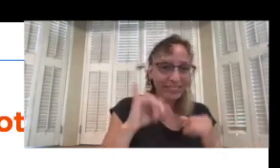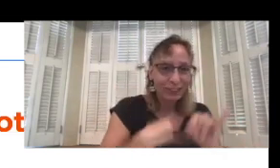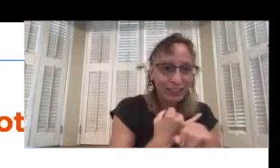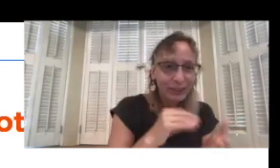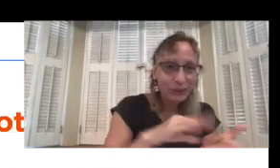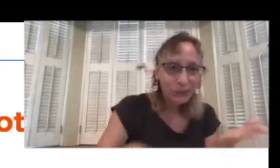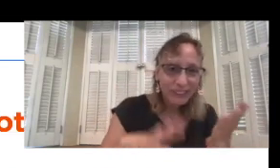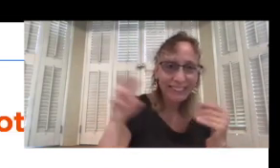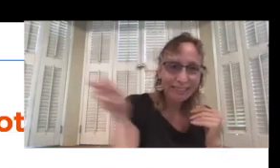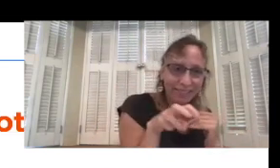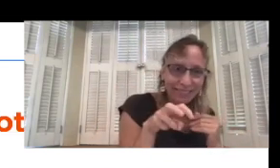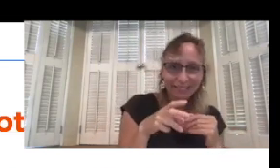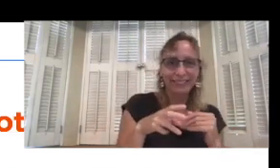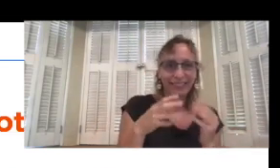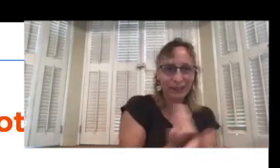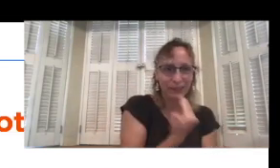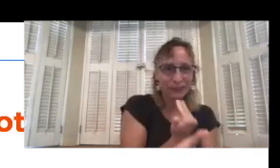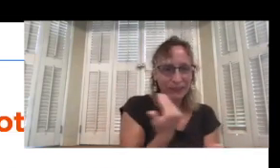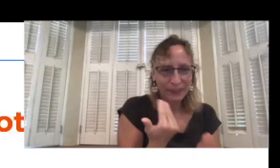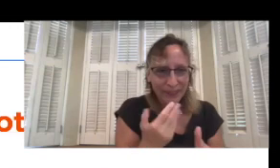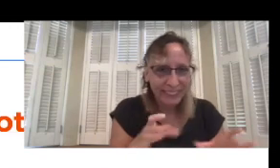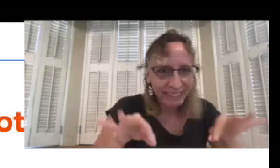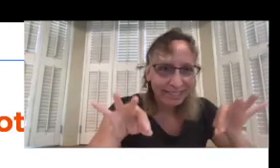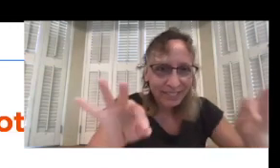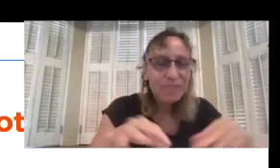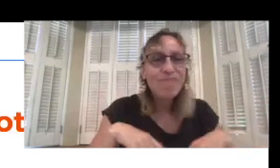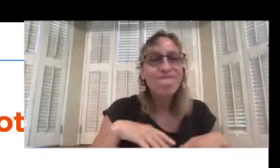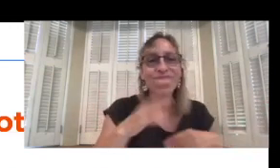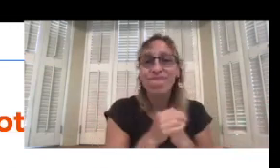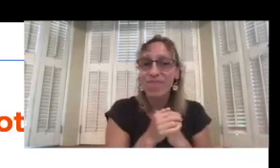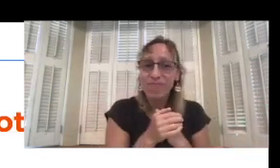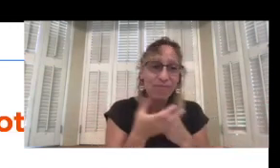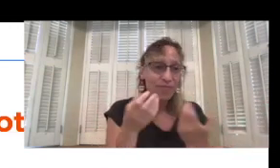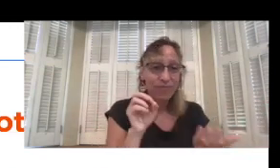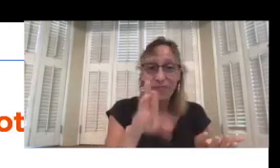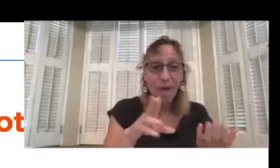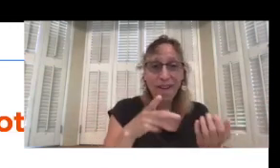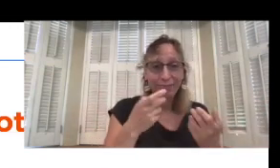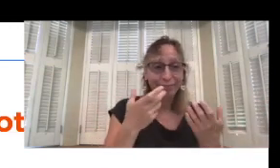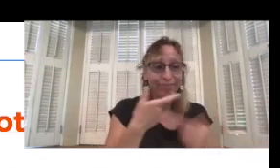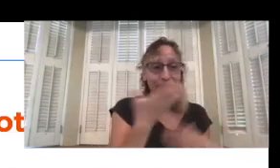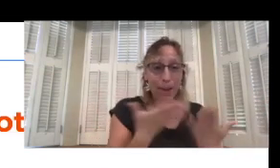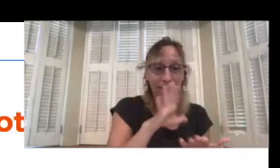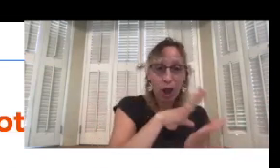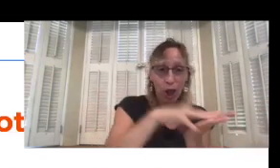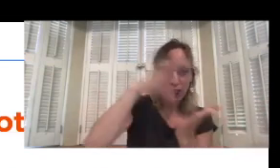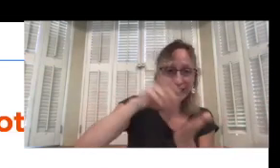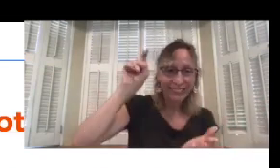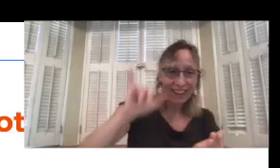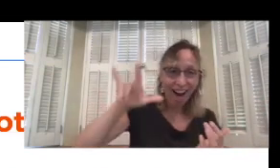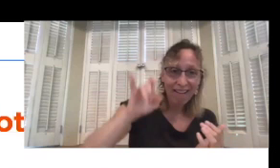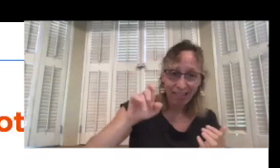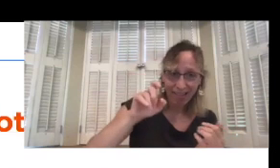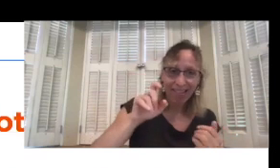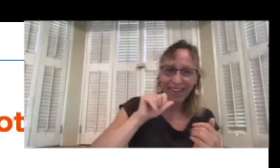language, or students who come from other countries and are newly acquiring English. Again, all of these